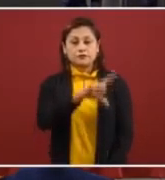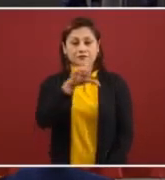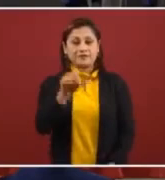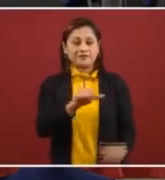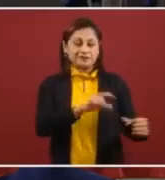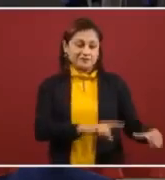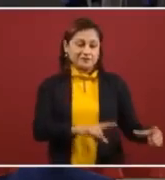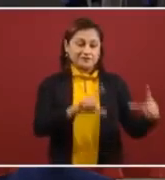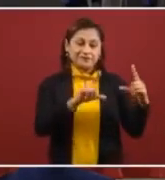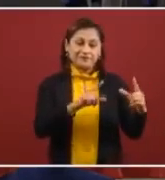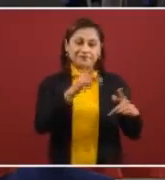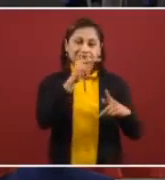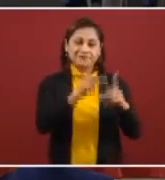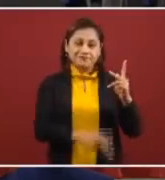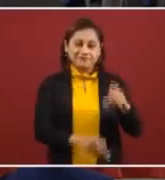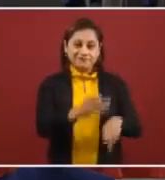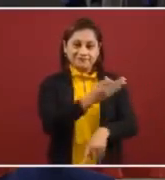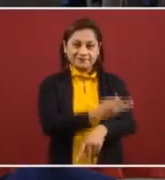So anyway,